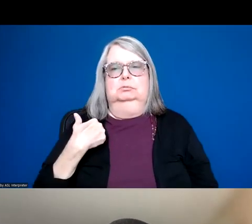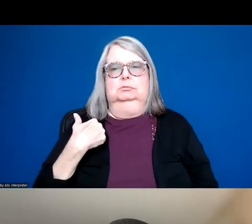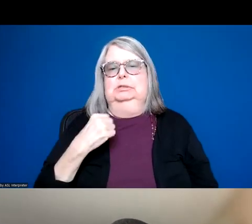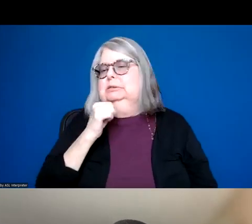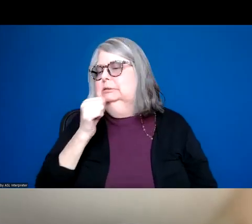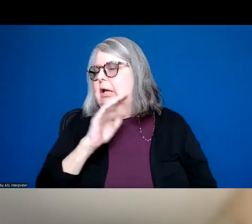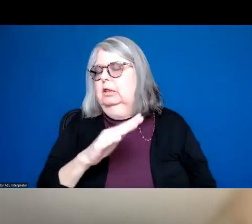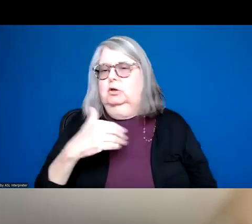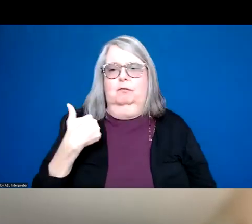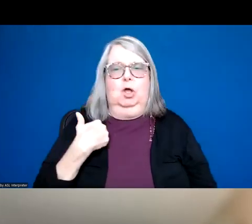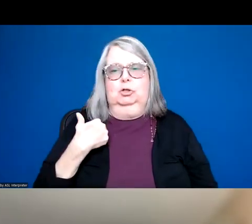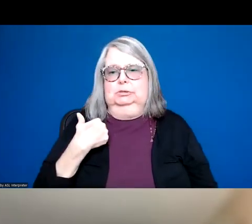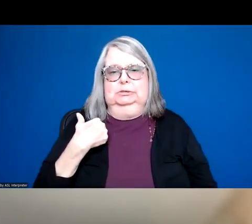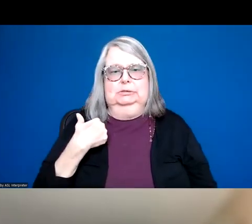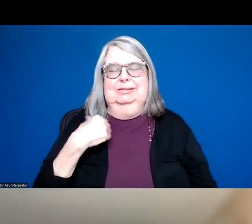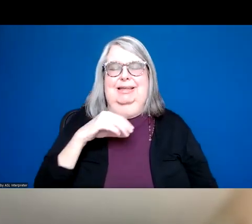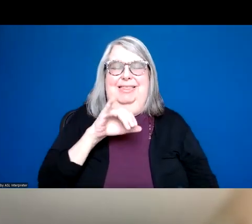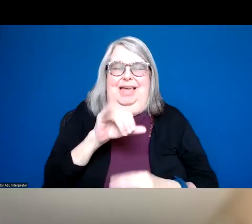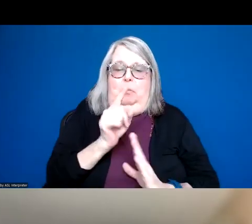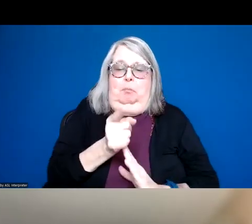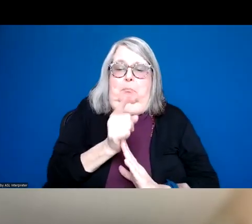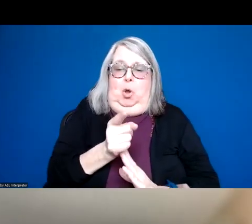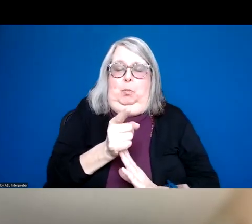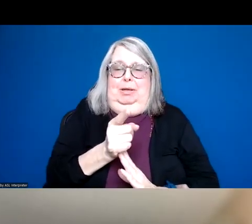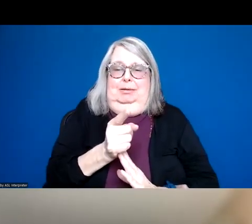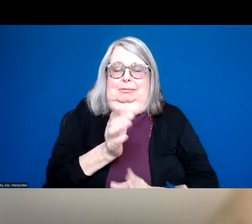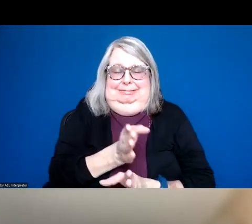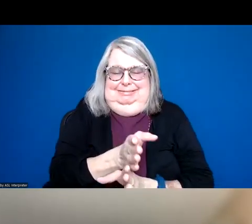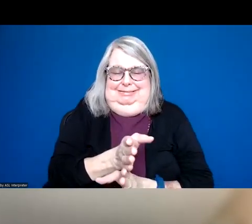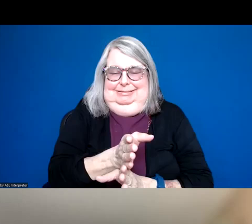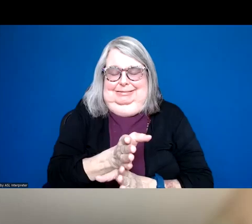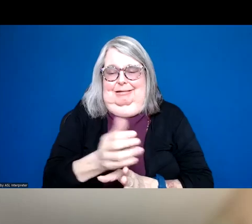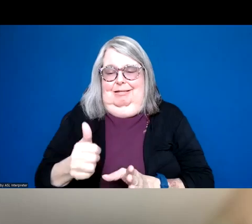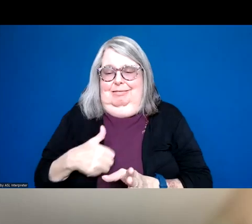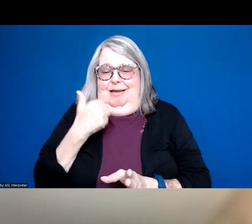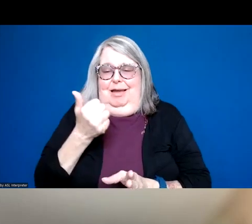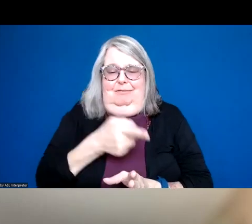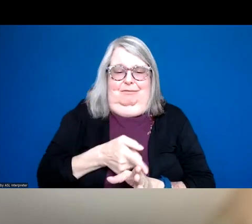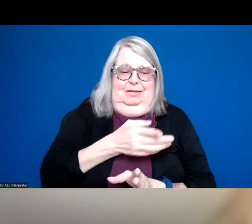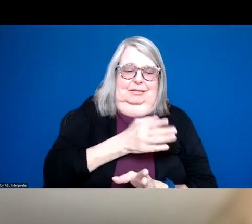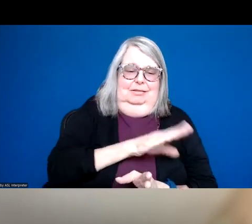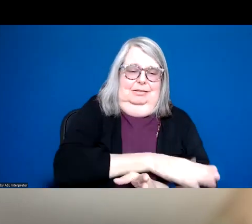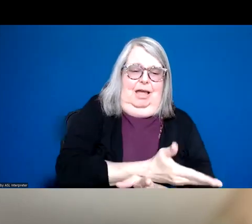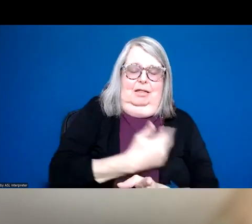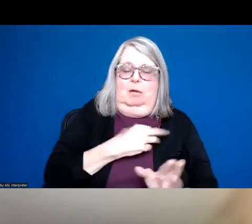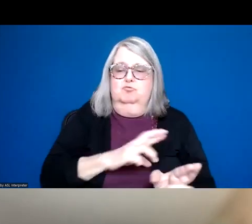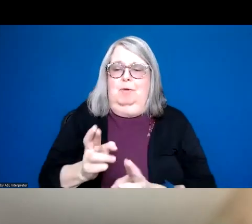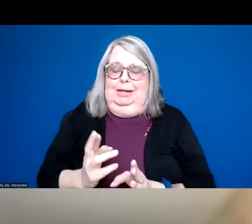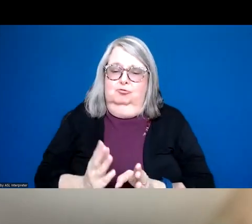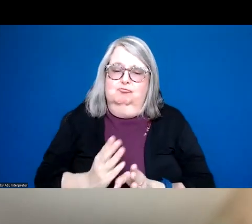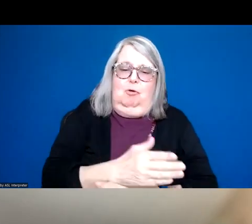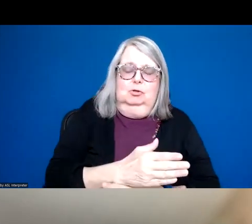their fault. And in that moment between life and death, when I'm getting ready to cross over, it is